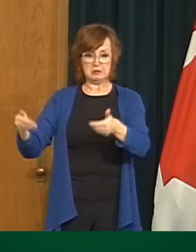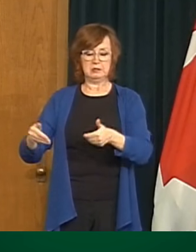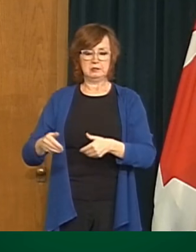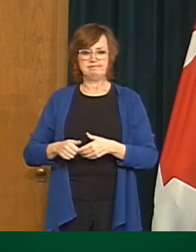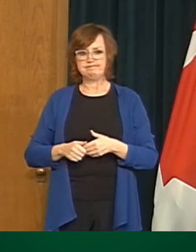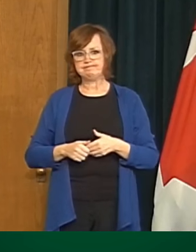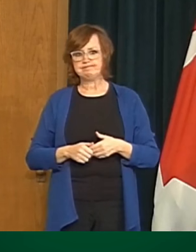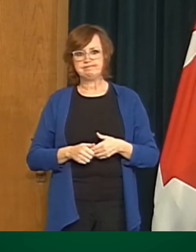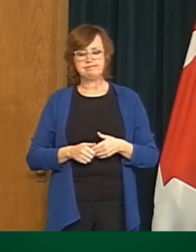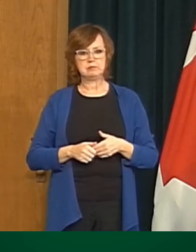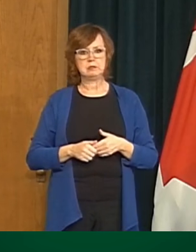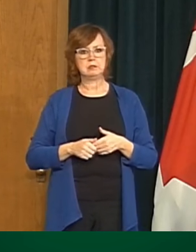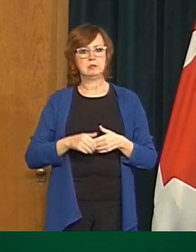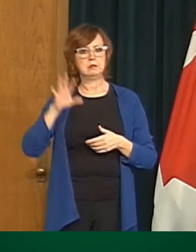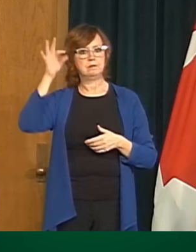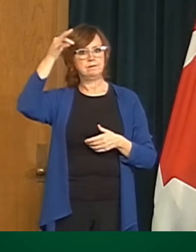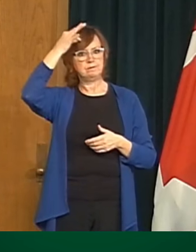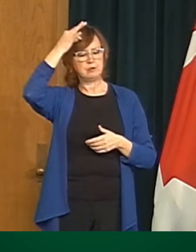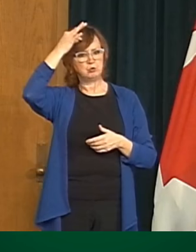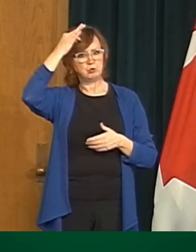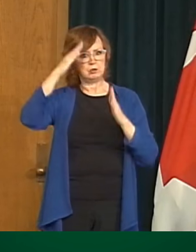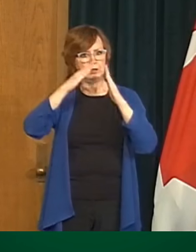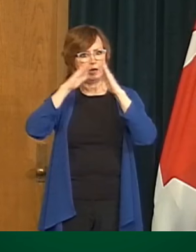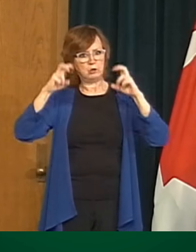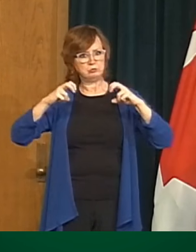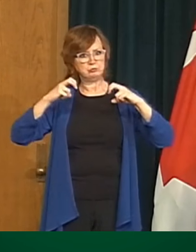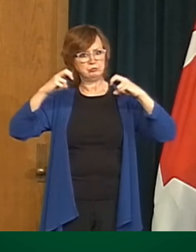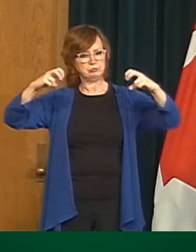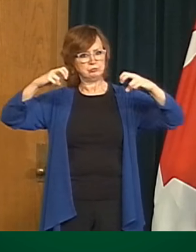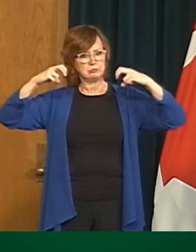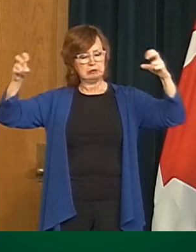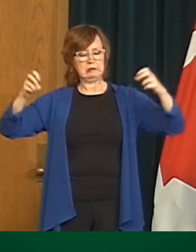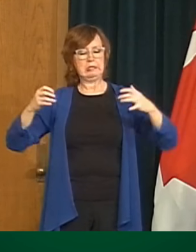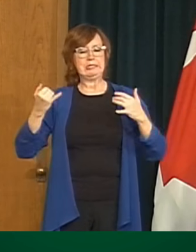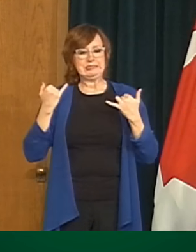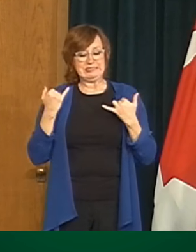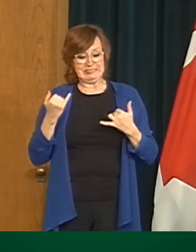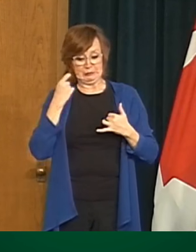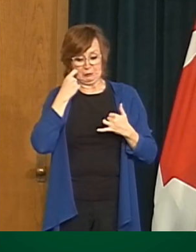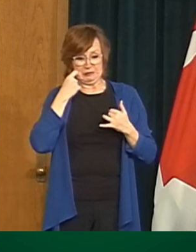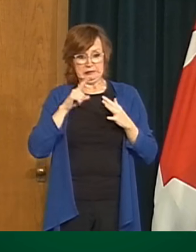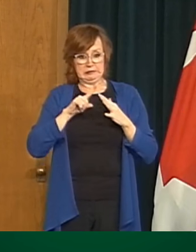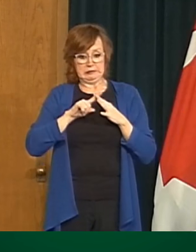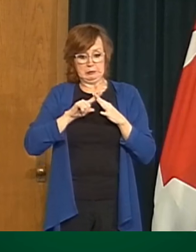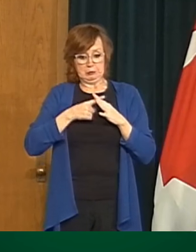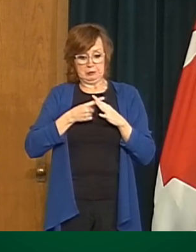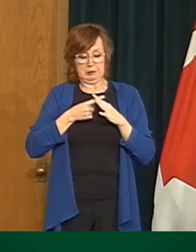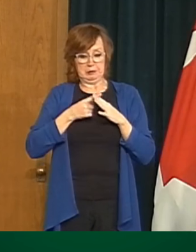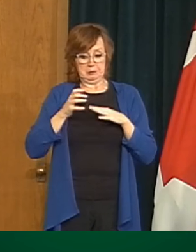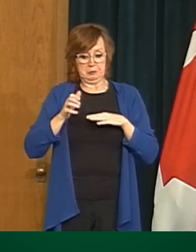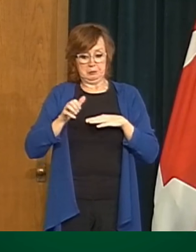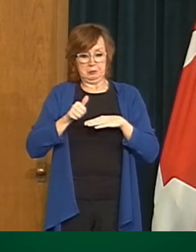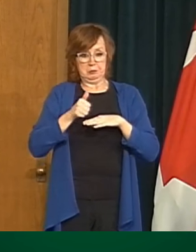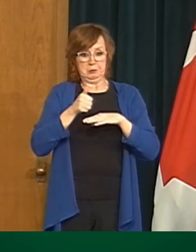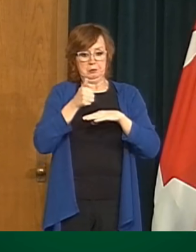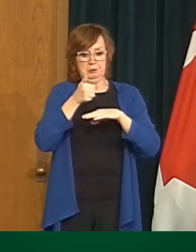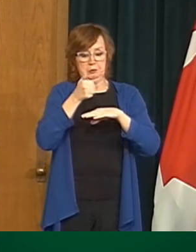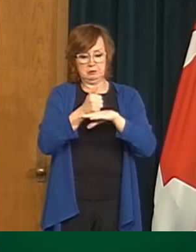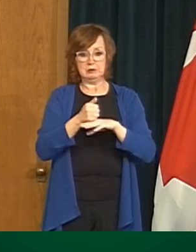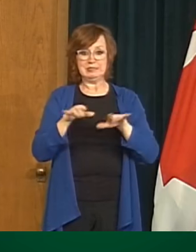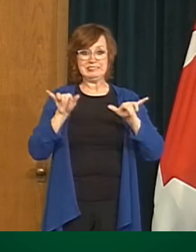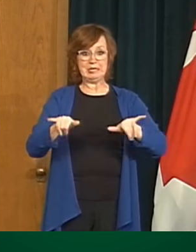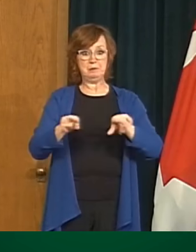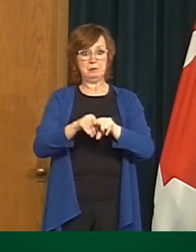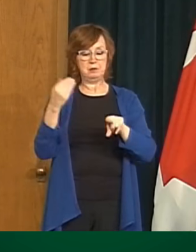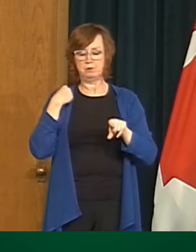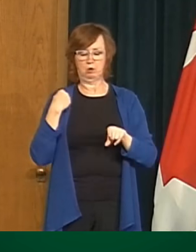legislature, parliament, is starting to operate at a much modified fashion, if you will. I believe